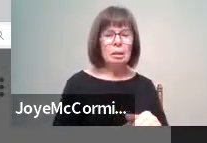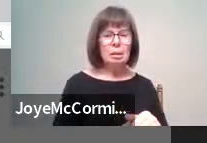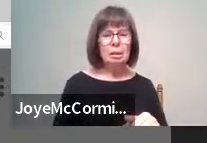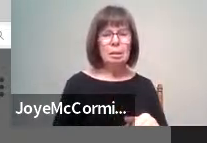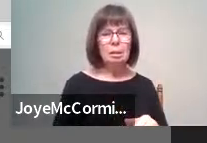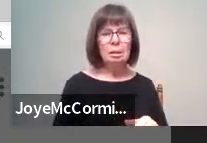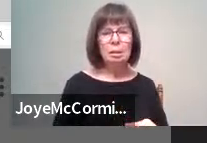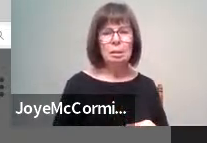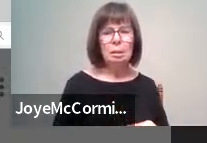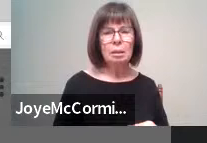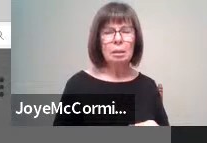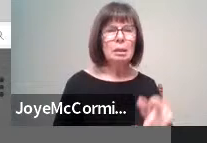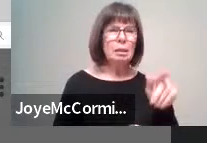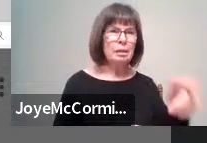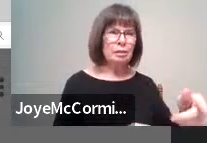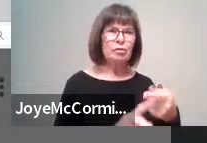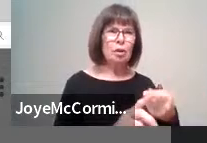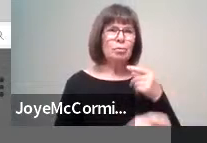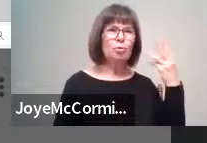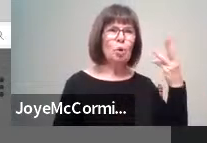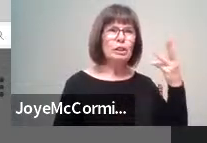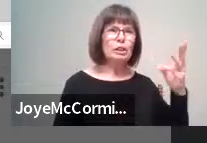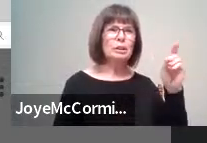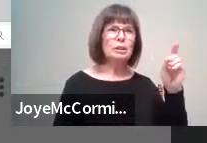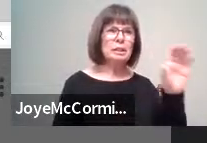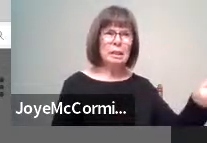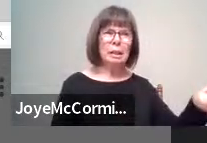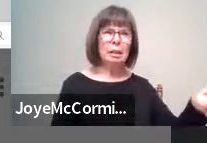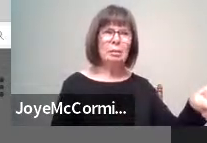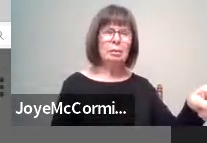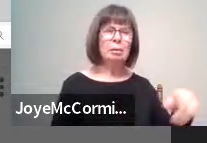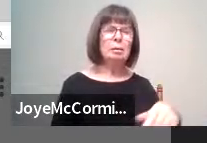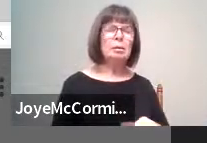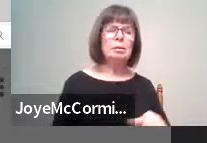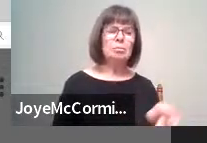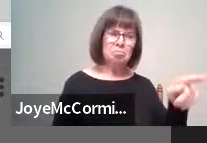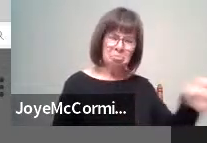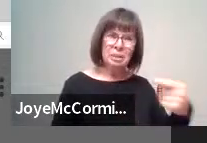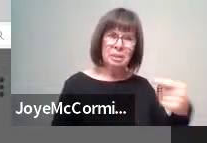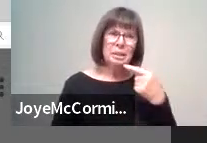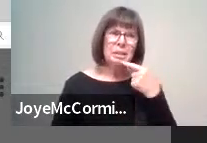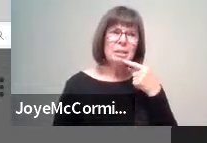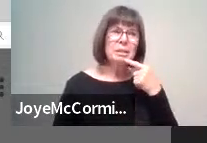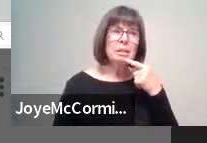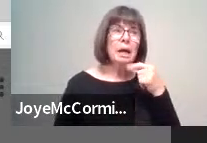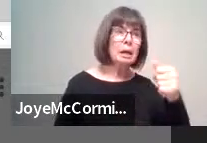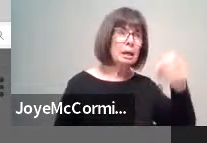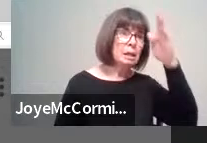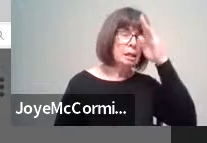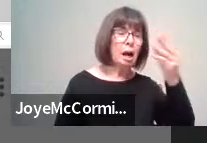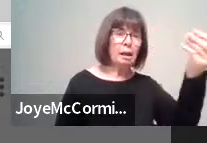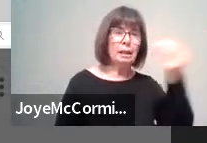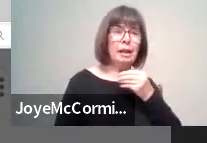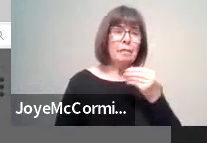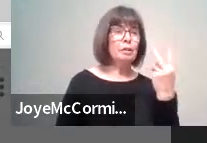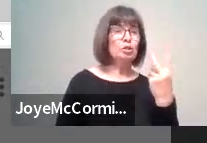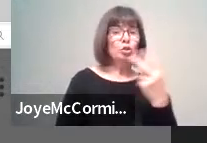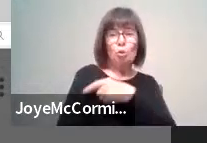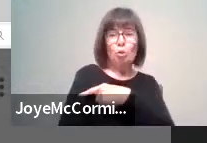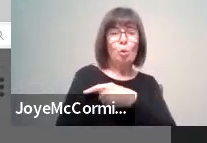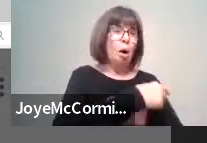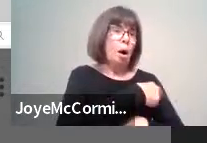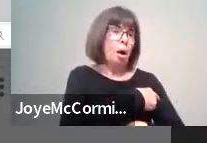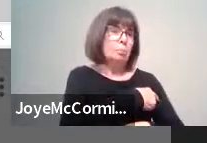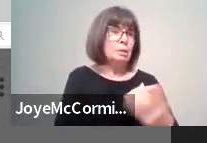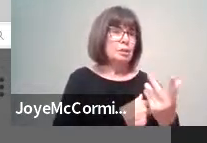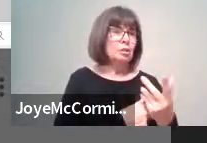a statement in Washington, D.C., who said, God gave us two arms, and therefore you should get